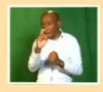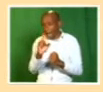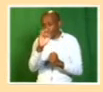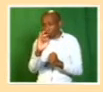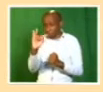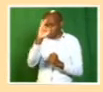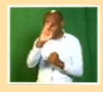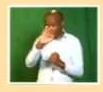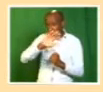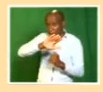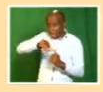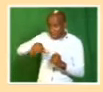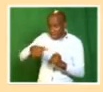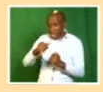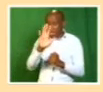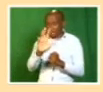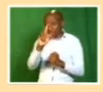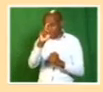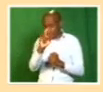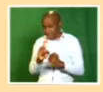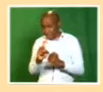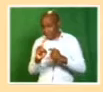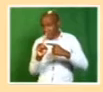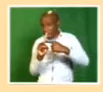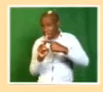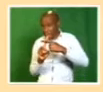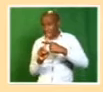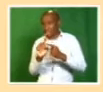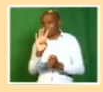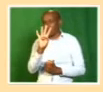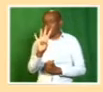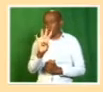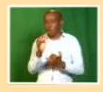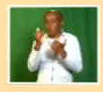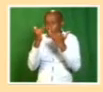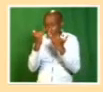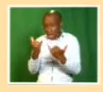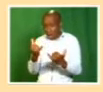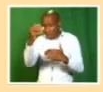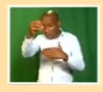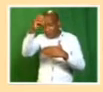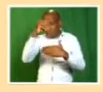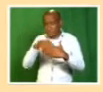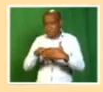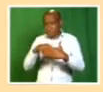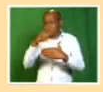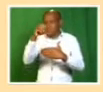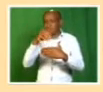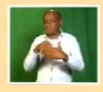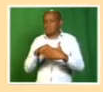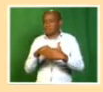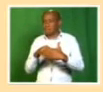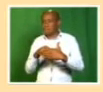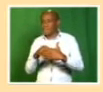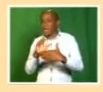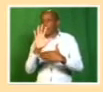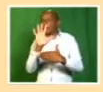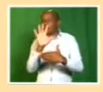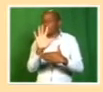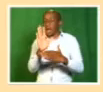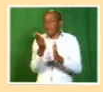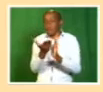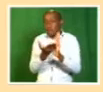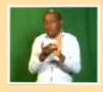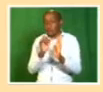x squared minus 5x plus 4. So when substituting there, we get this 5